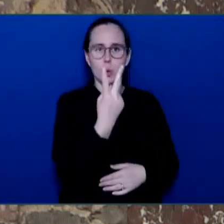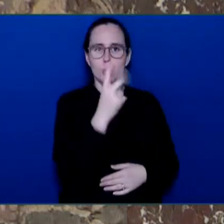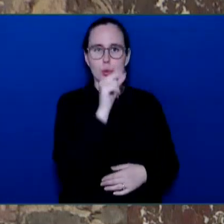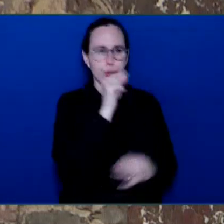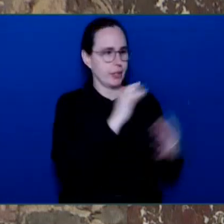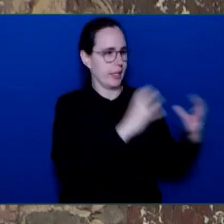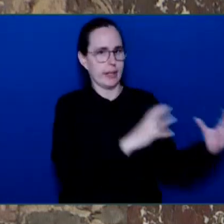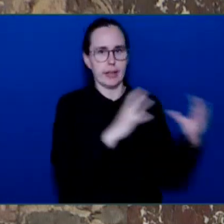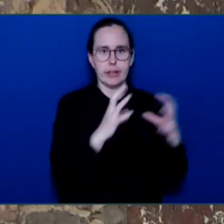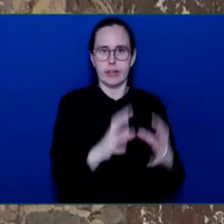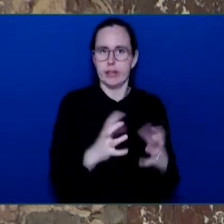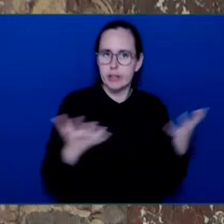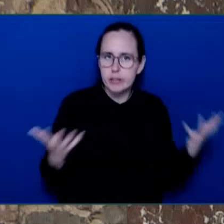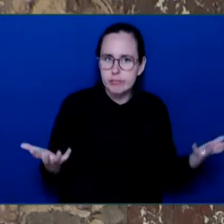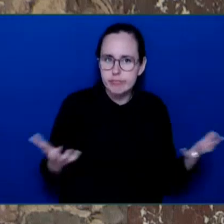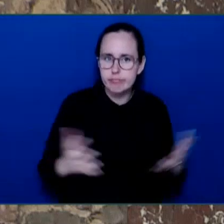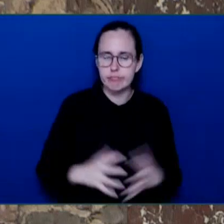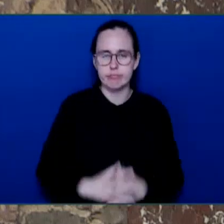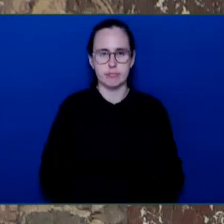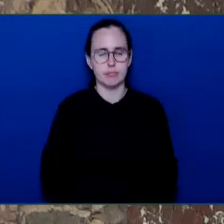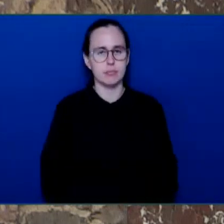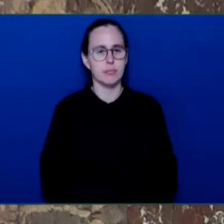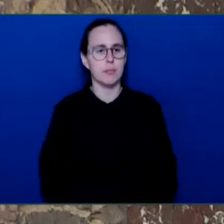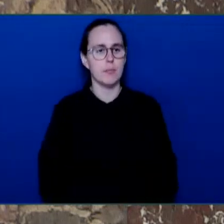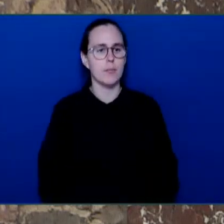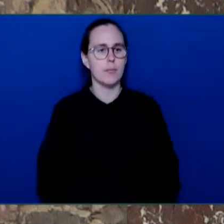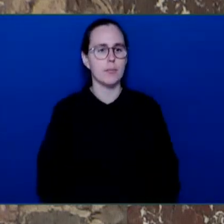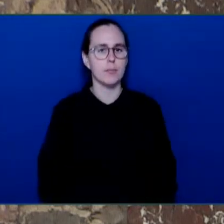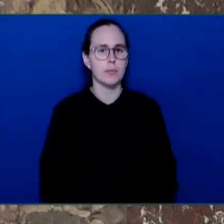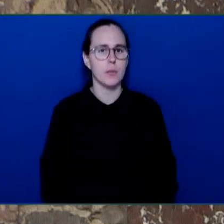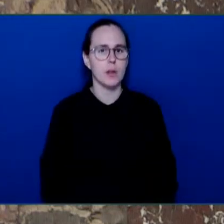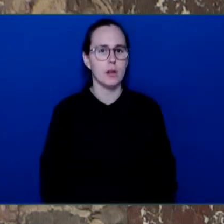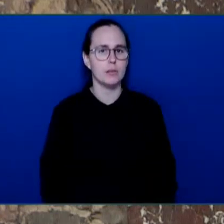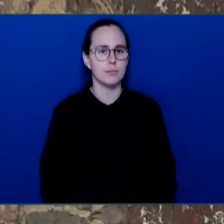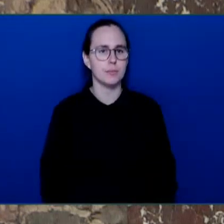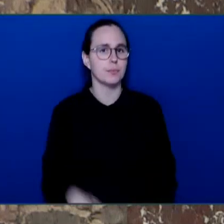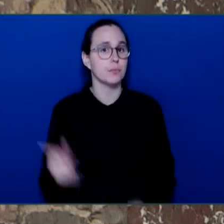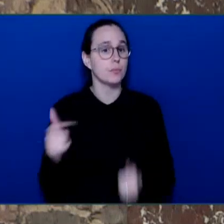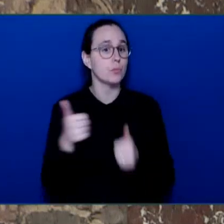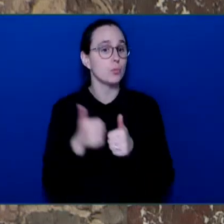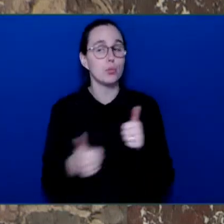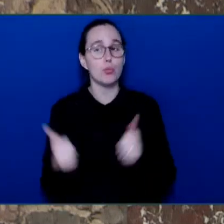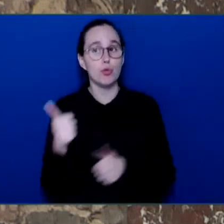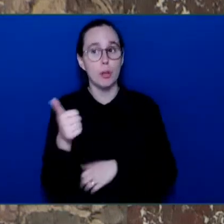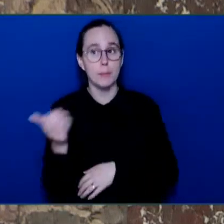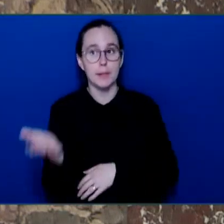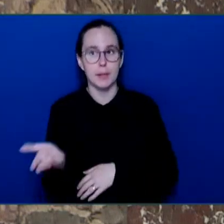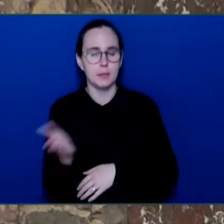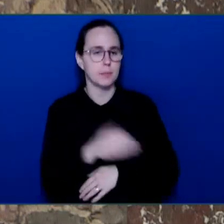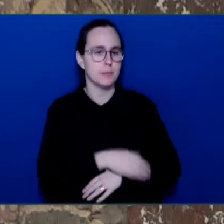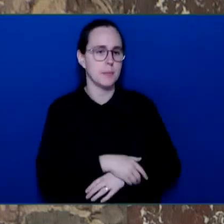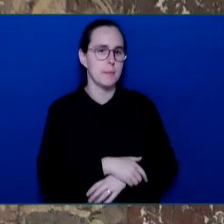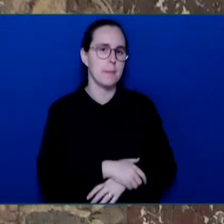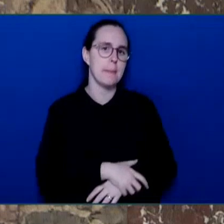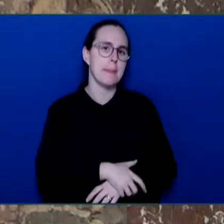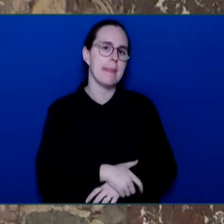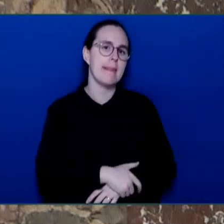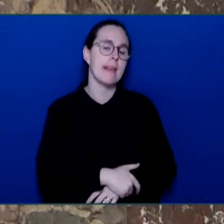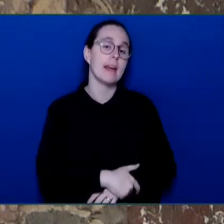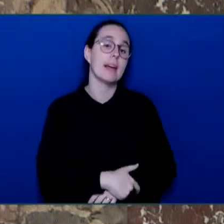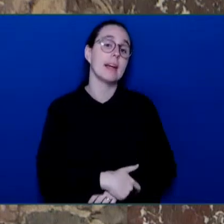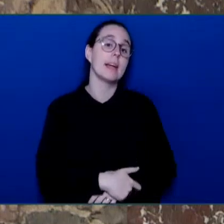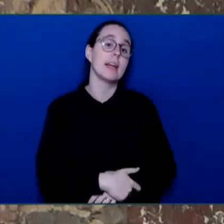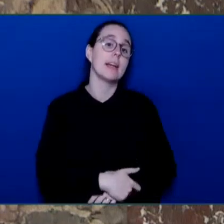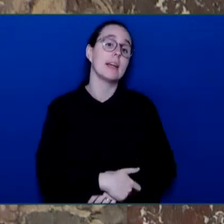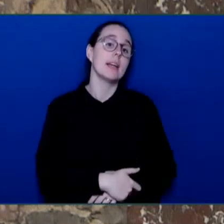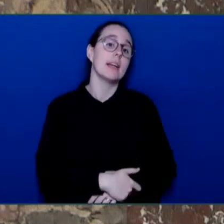This is a challenging issue. You know, how do you discuss sensible climate policy with a member that doesn't believe that human-caused